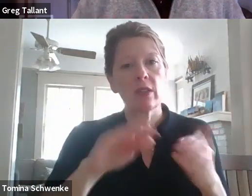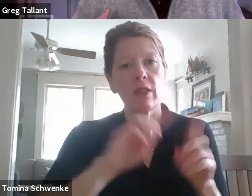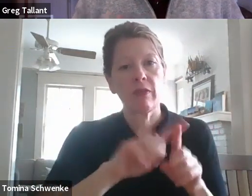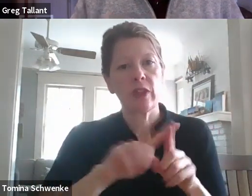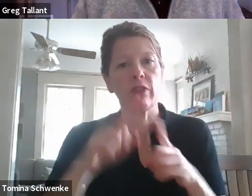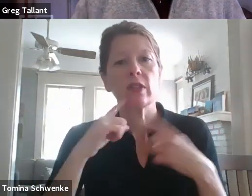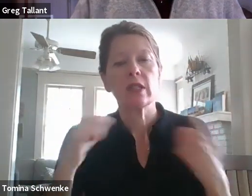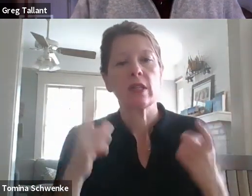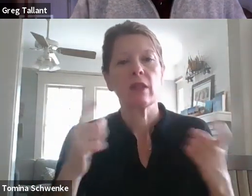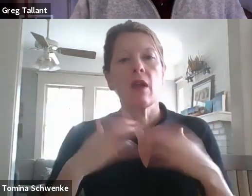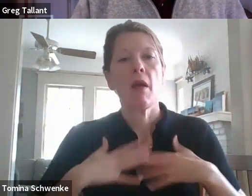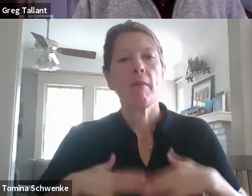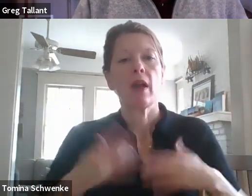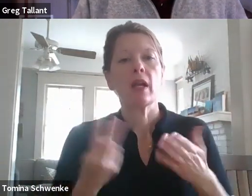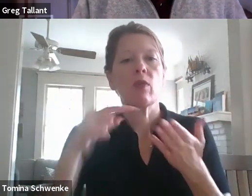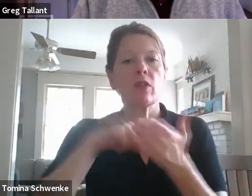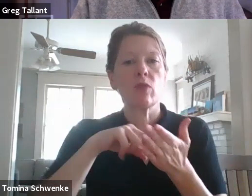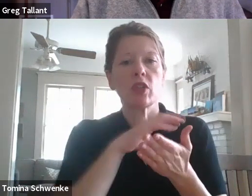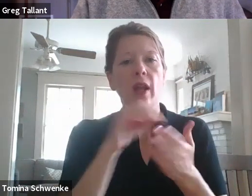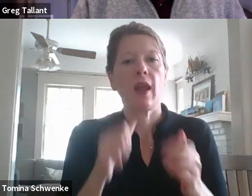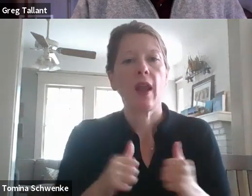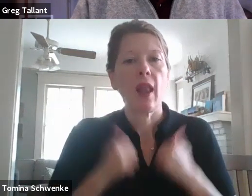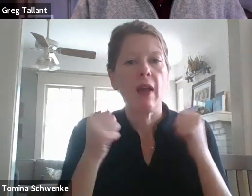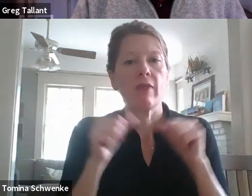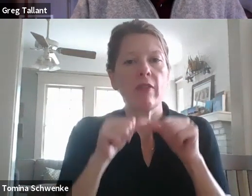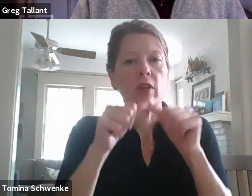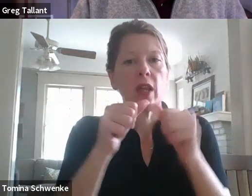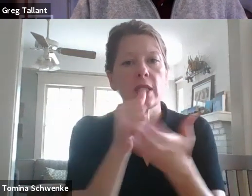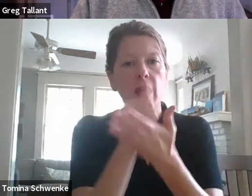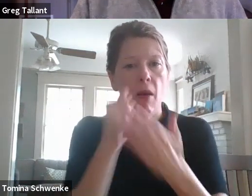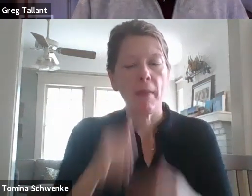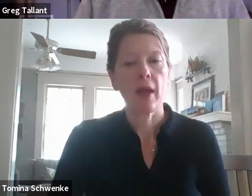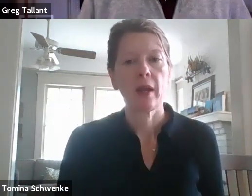resurrection of the body, and the life everlasting. Amen.